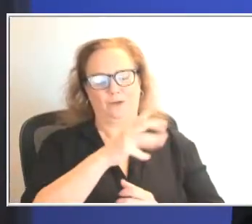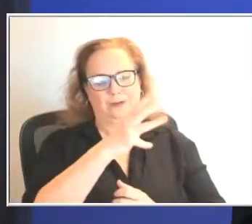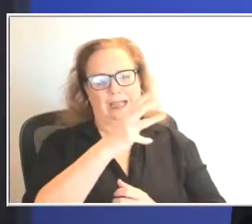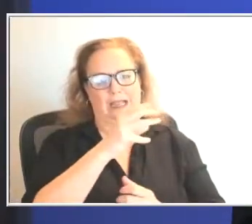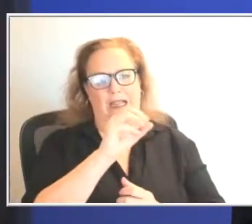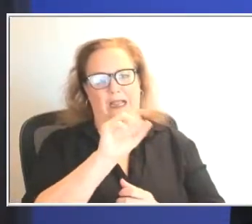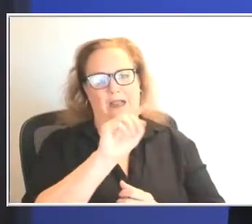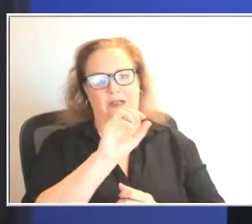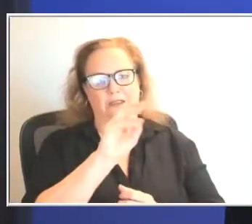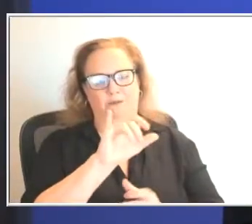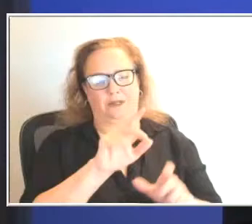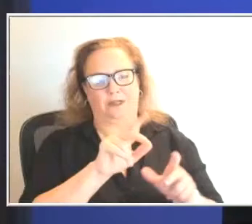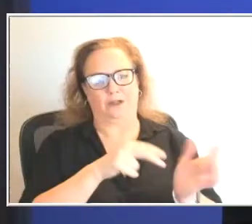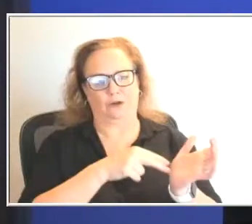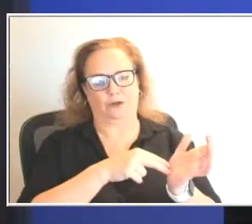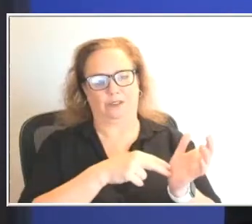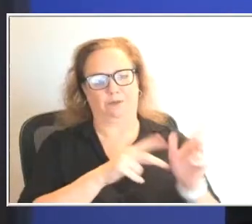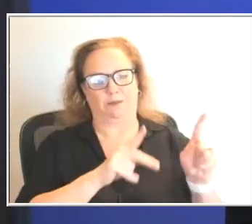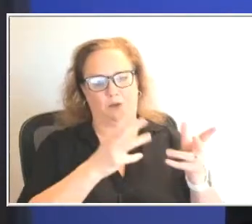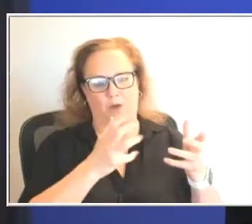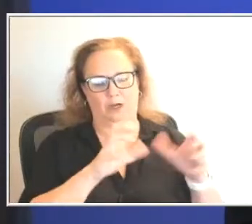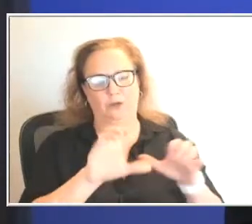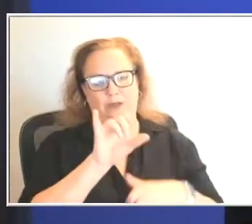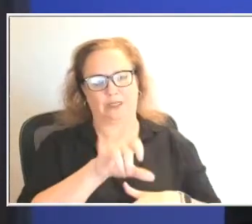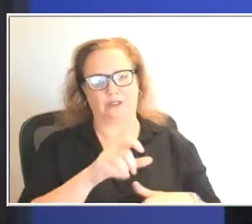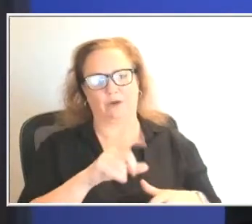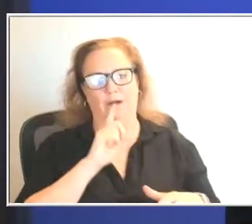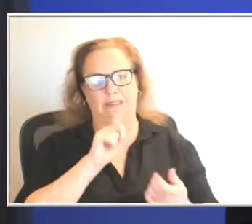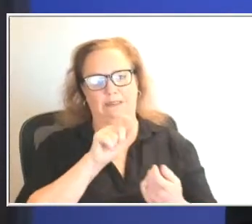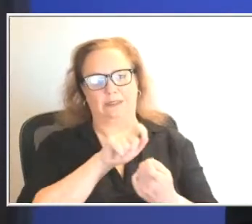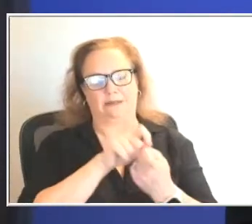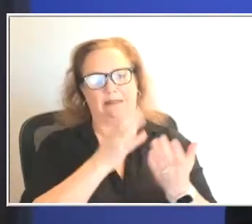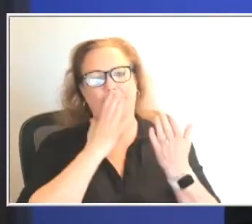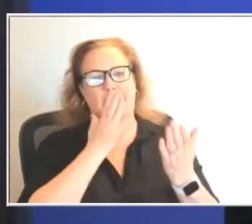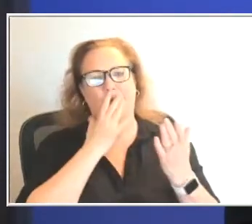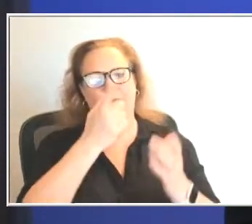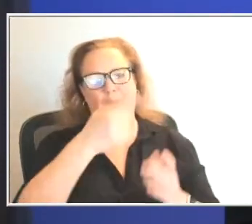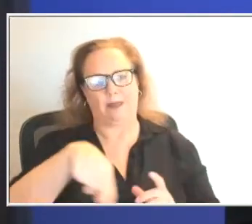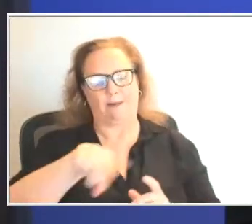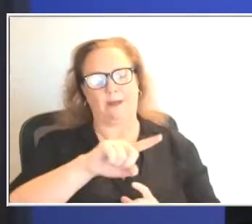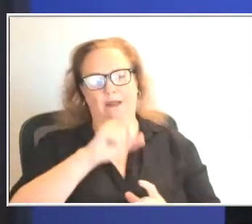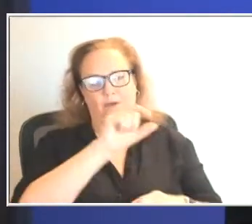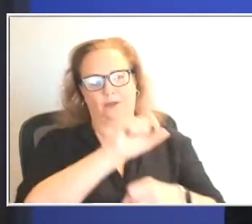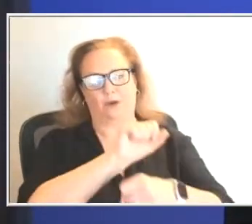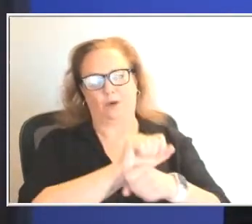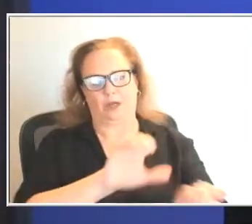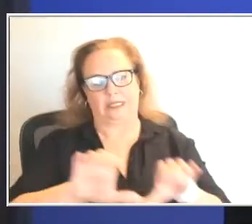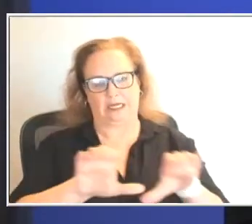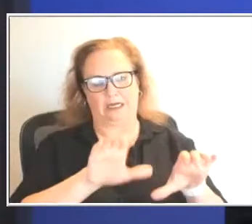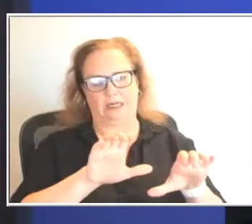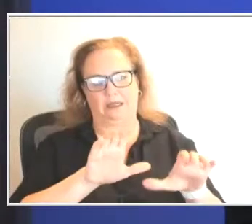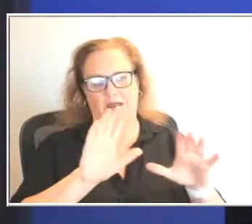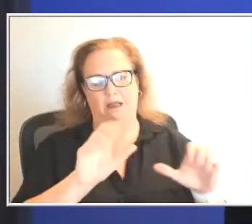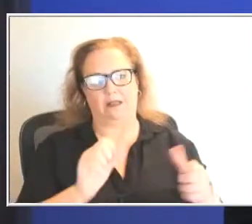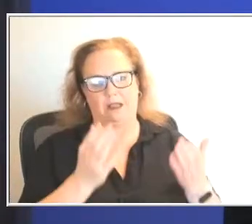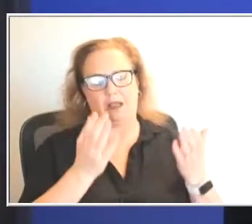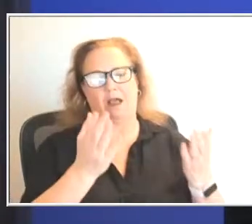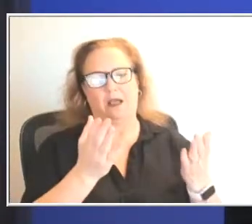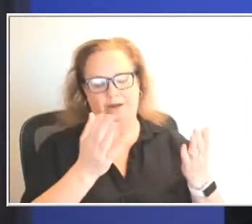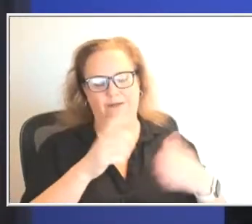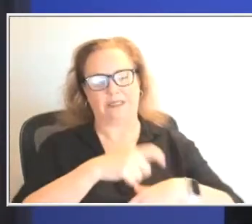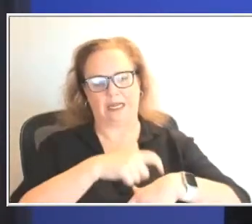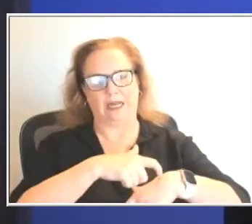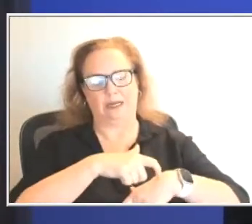dying to do that, and so I just want to specifically say thank you to them and for the work they do. They put a lot of time goes